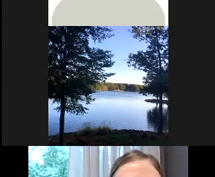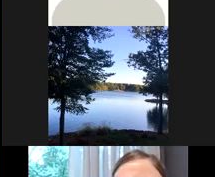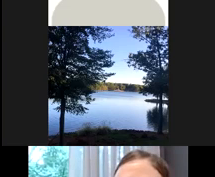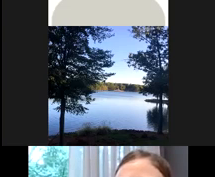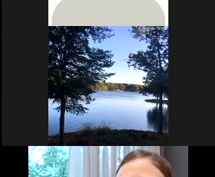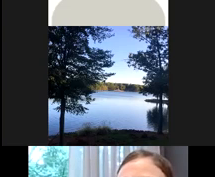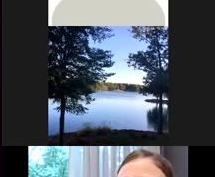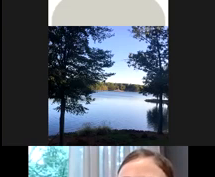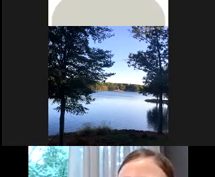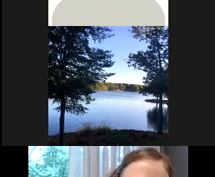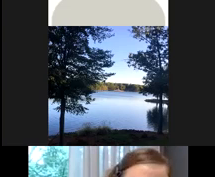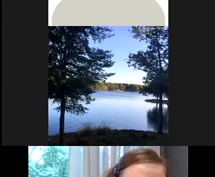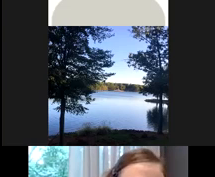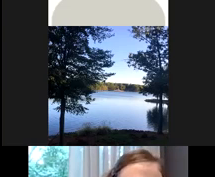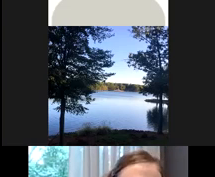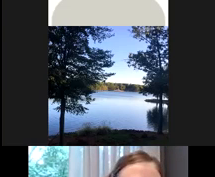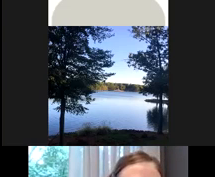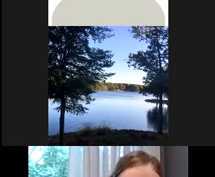We will start probably about one more minute.